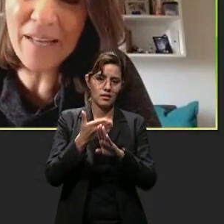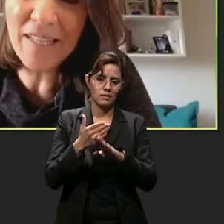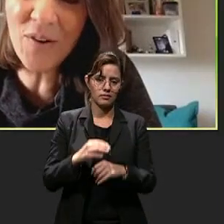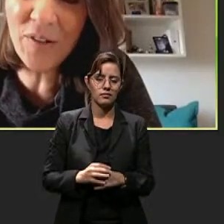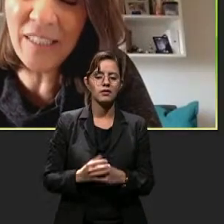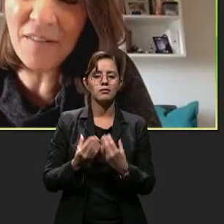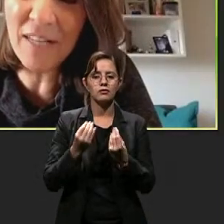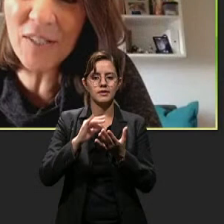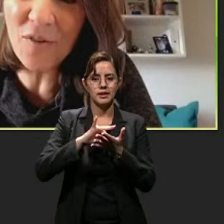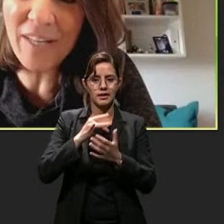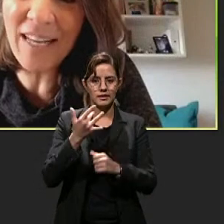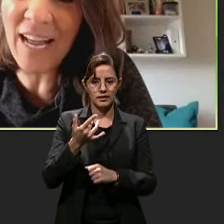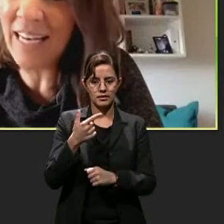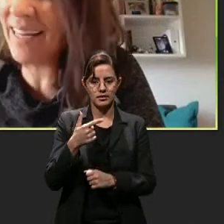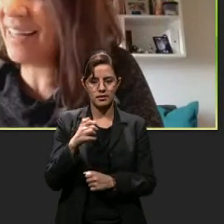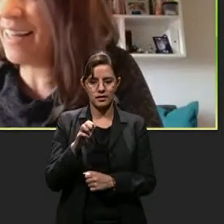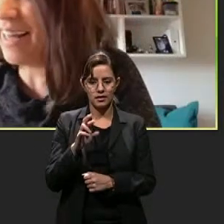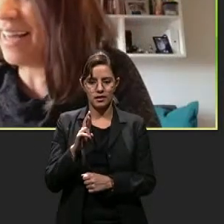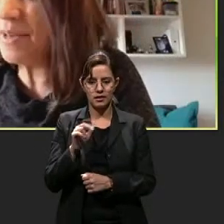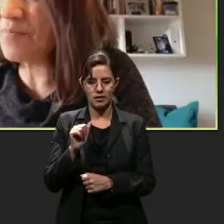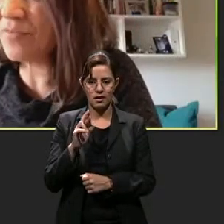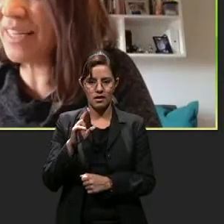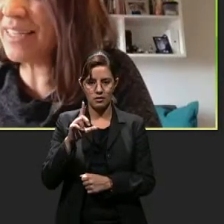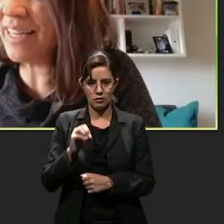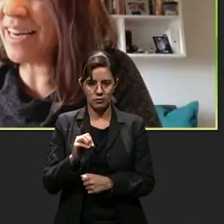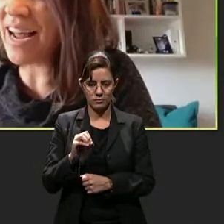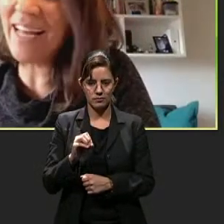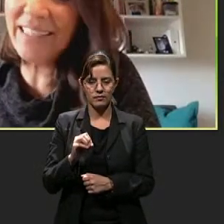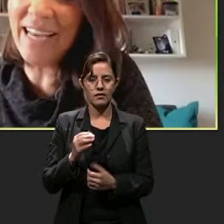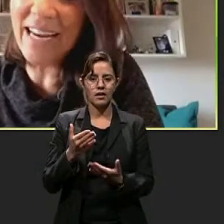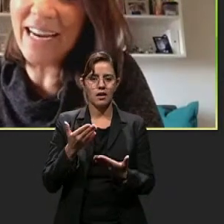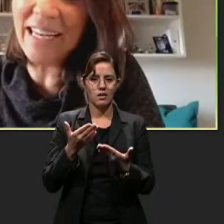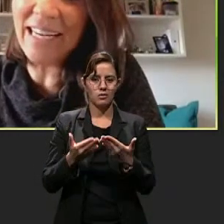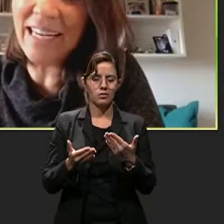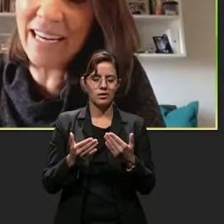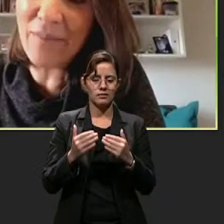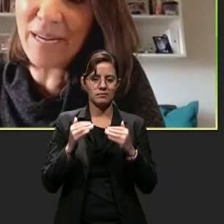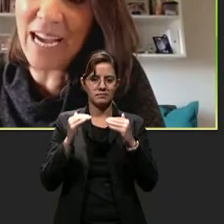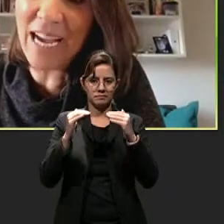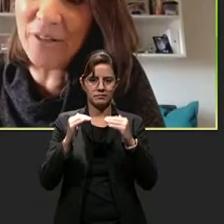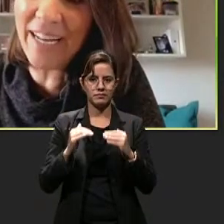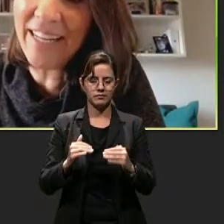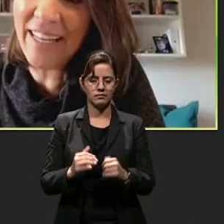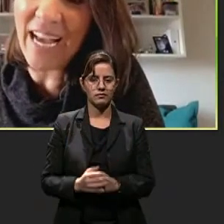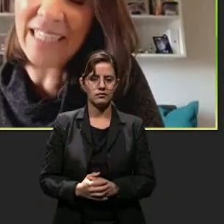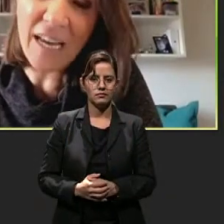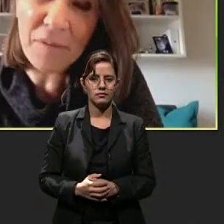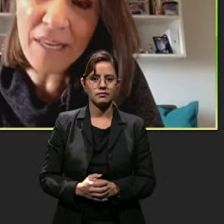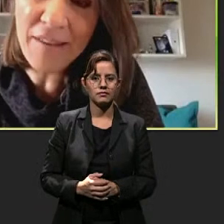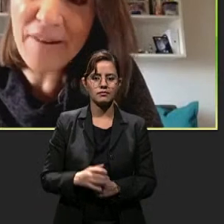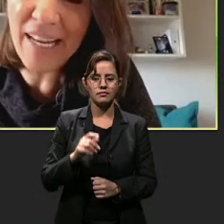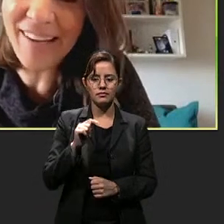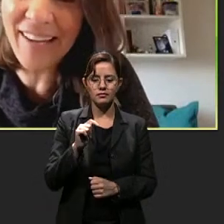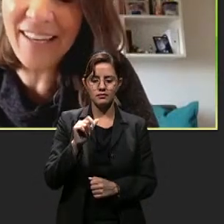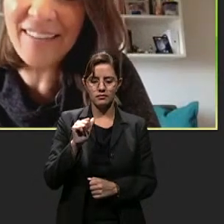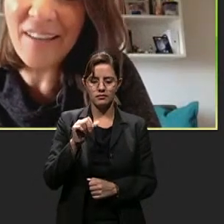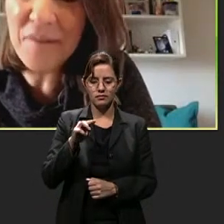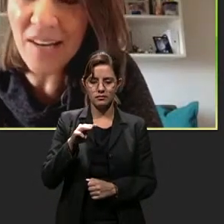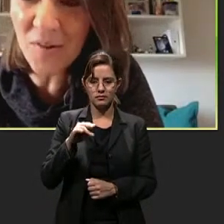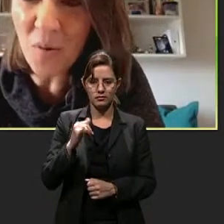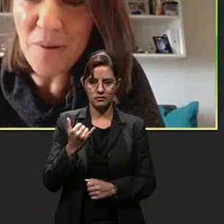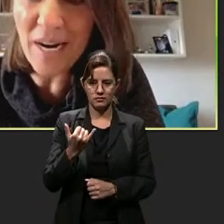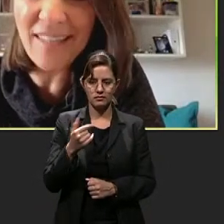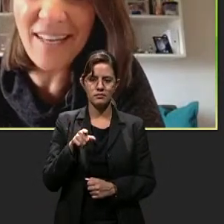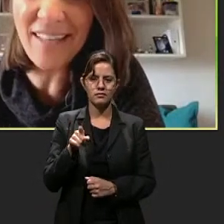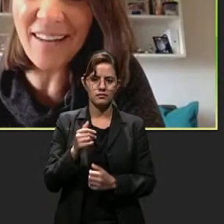Thank you very much, Gerardo, for your final considerations. I now give the floor to Tammy